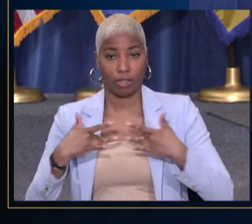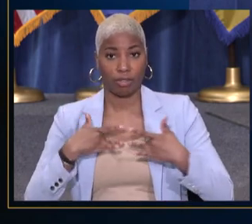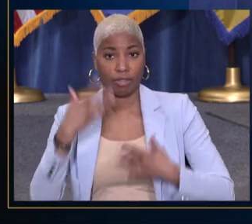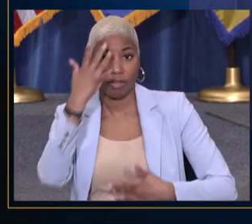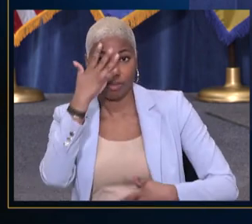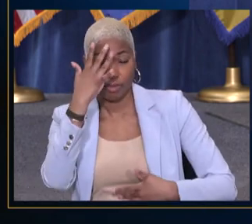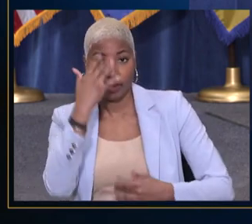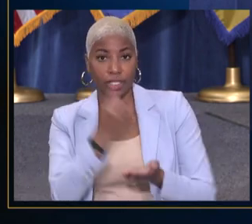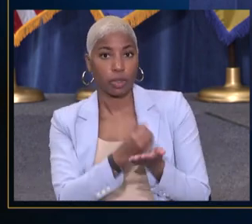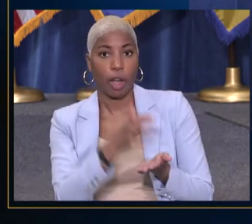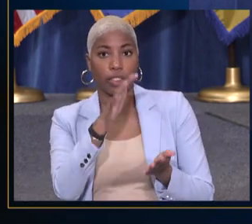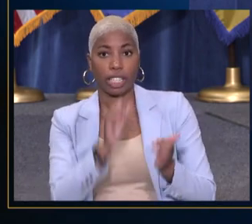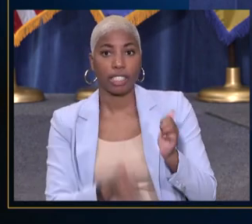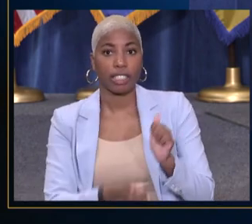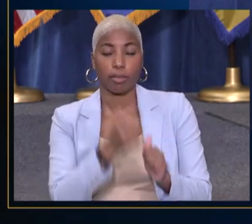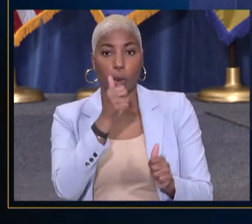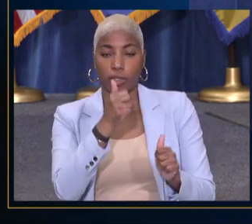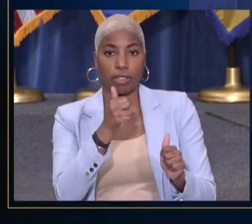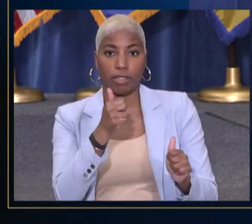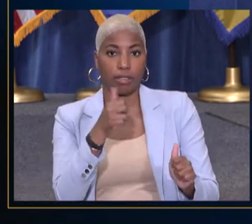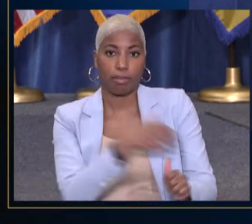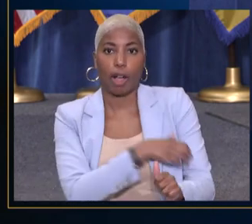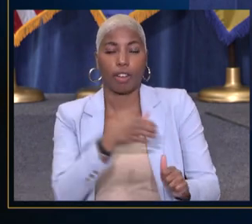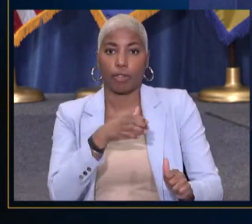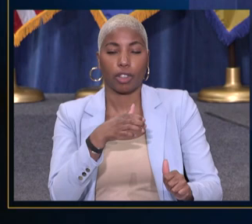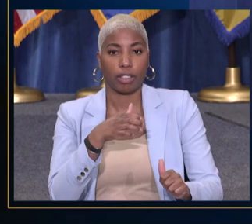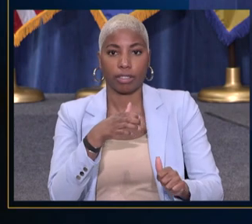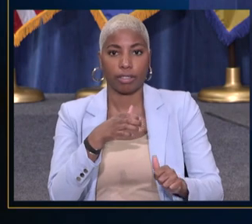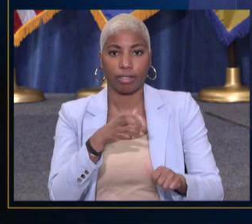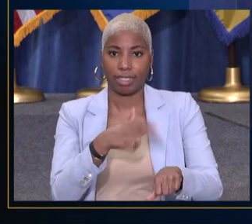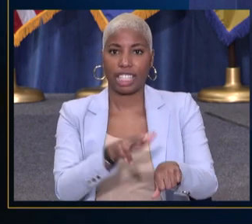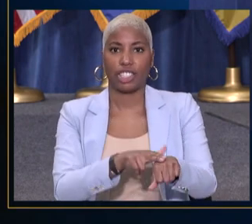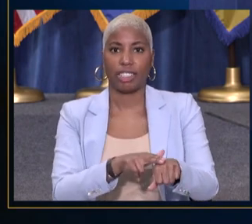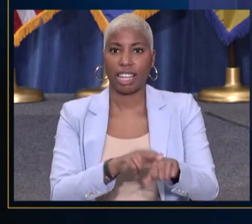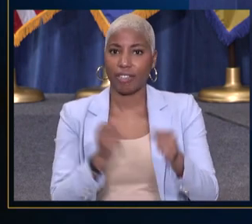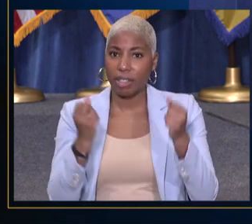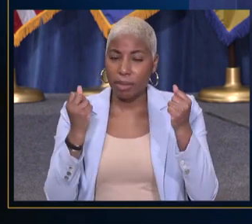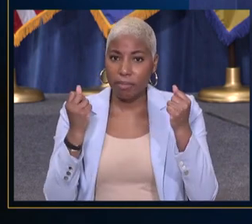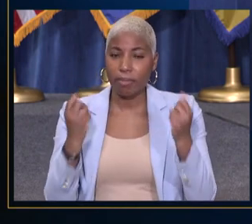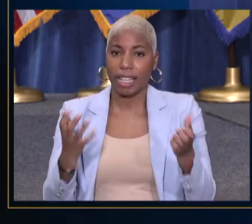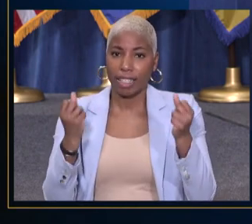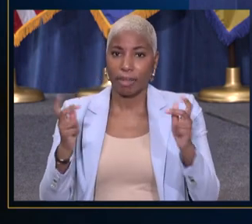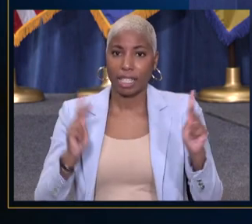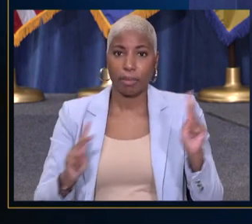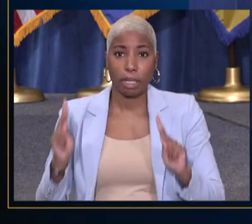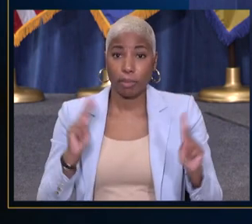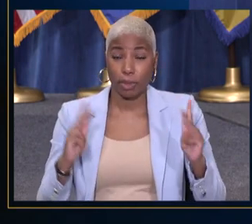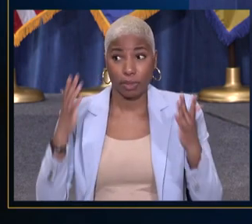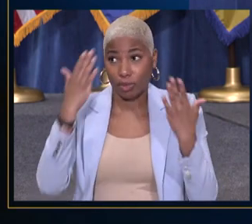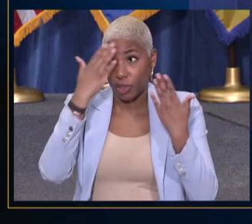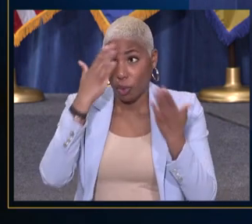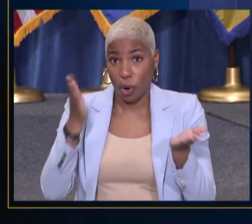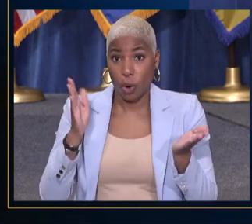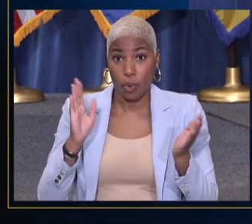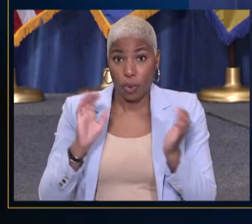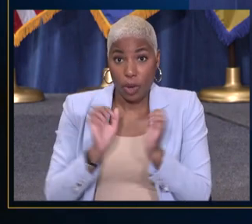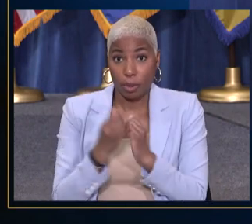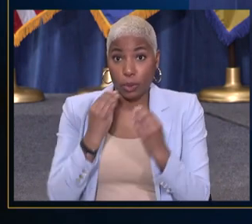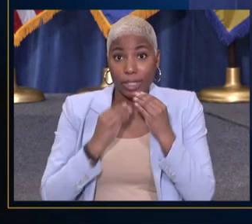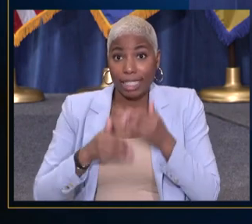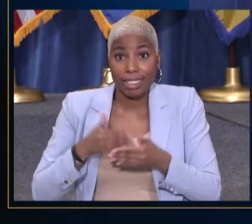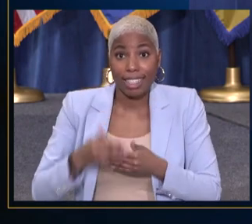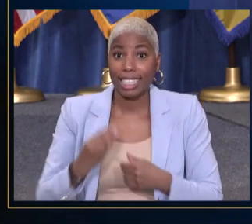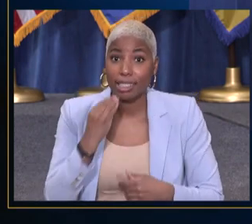And the wealthiest, most powerful nation in the history of the world, millions of people can't find their next meal. When you talk about access to